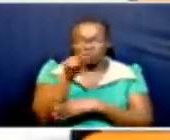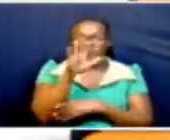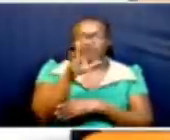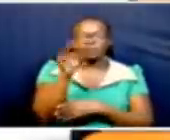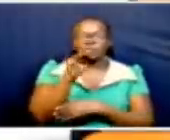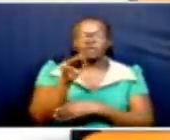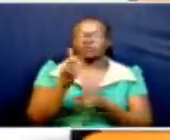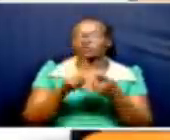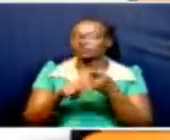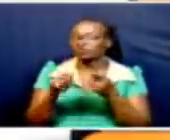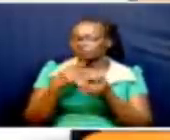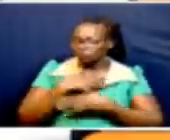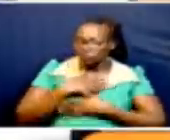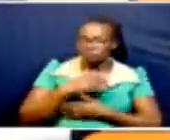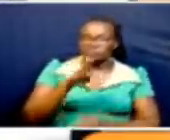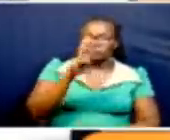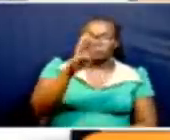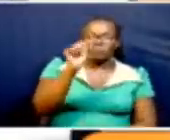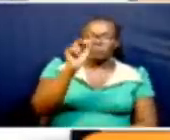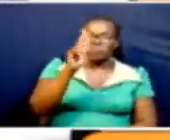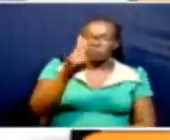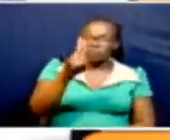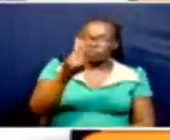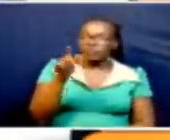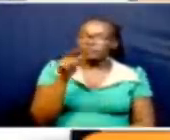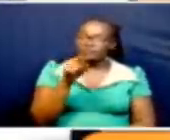here, the bank will ask me,